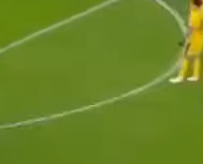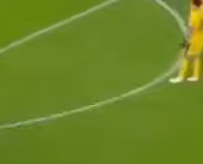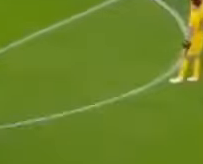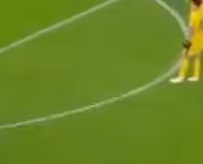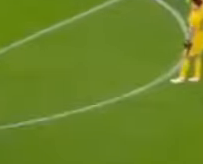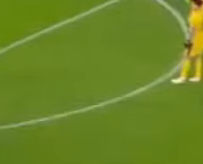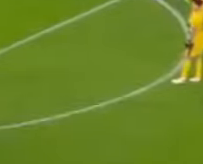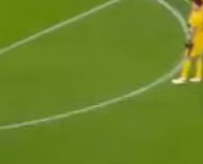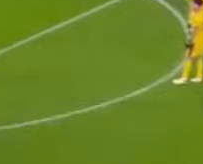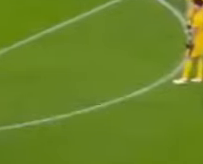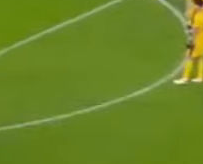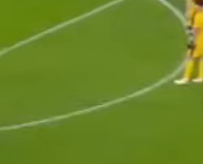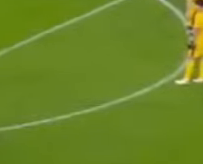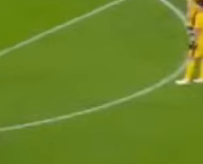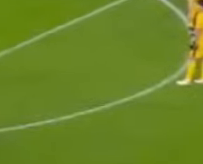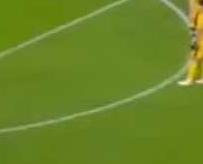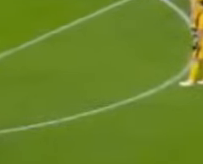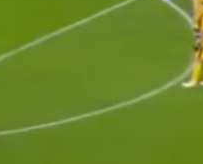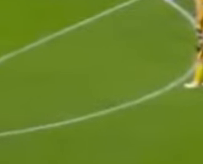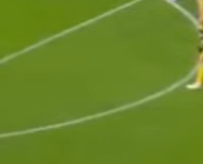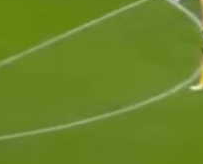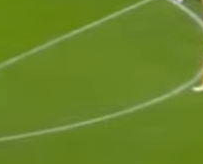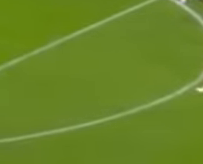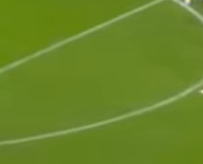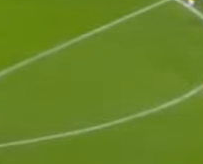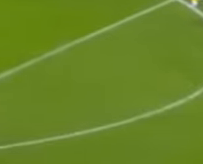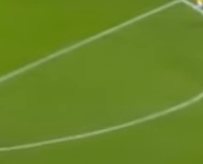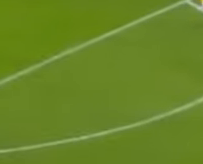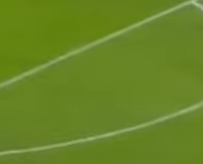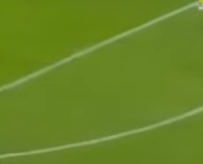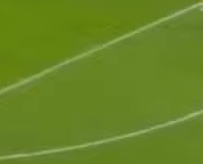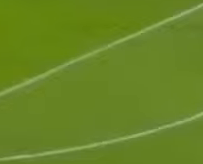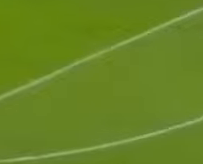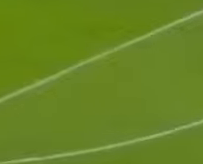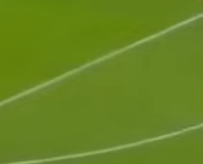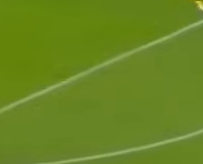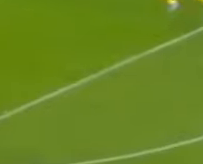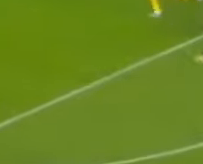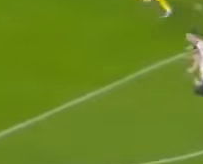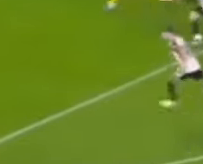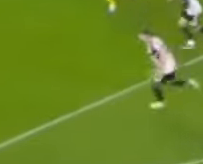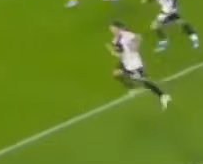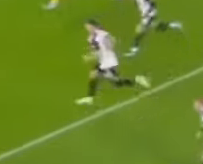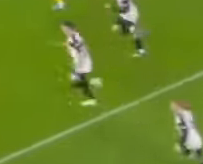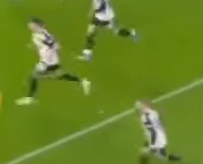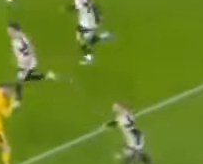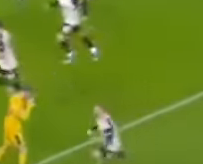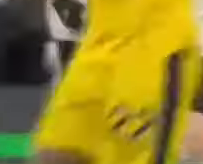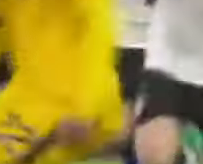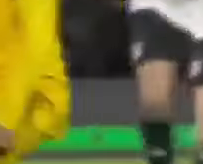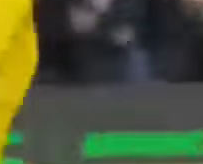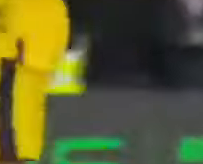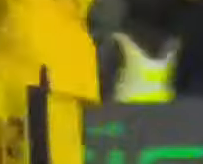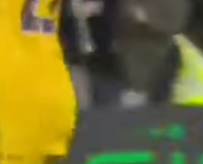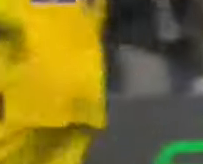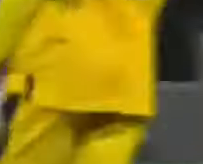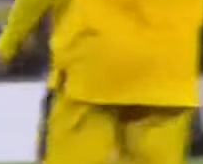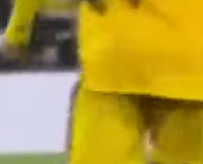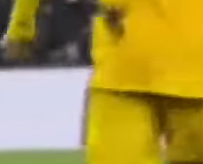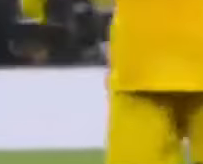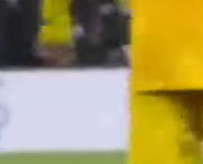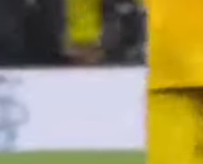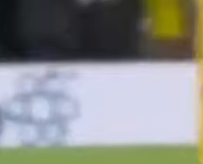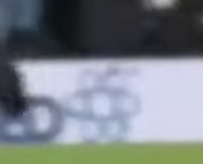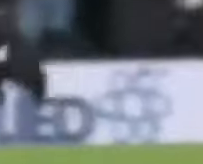level of performance, that's for sure. But deep into the night here at Craven Cottage, Willian fires in his second penalty and they